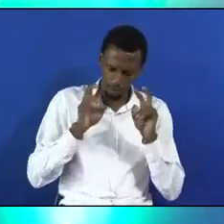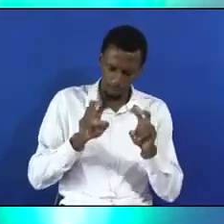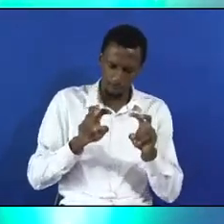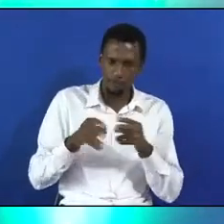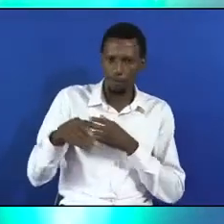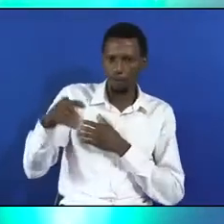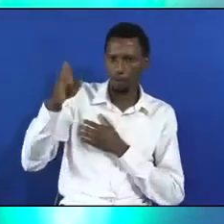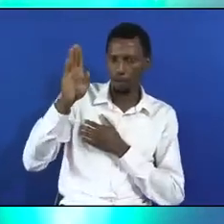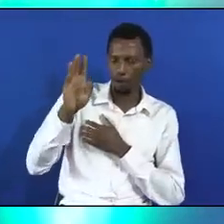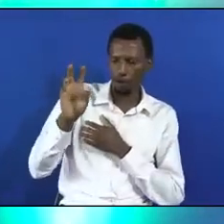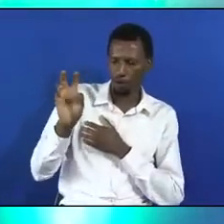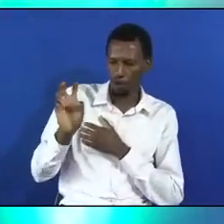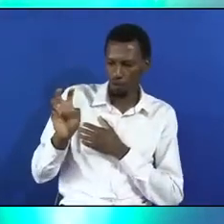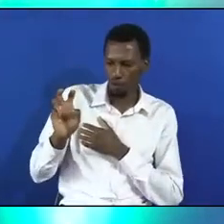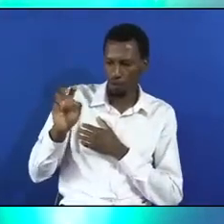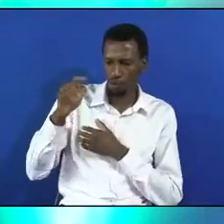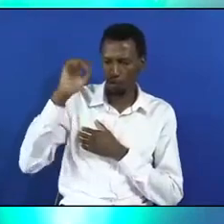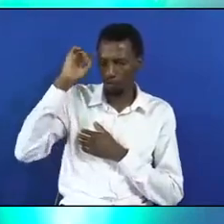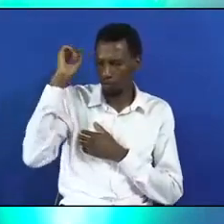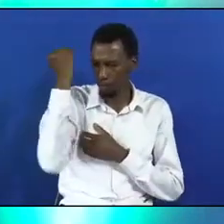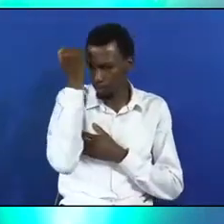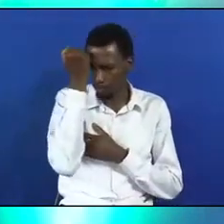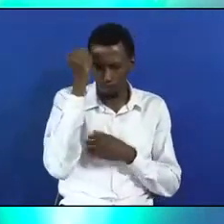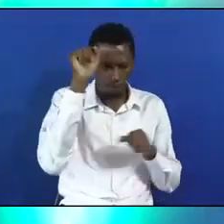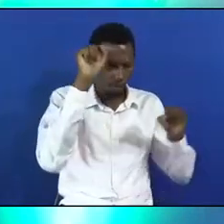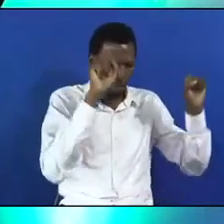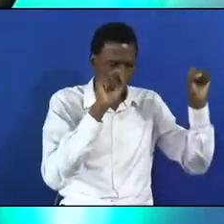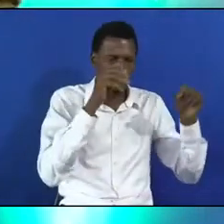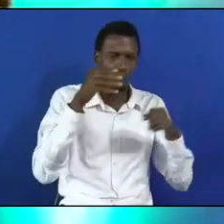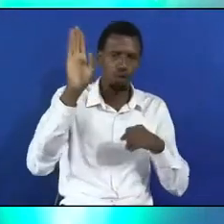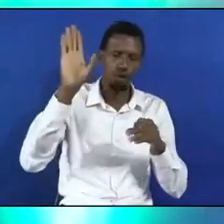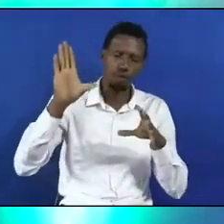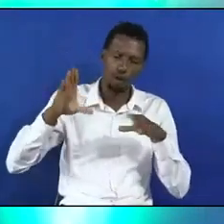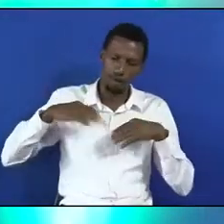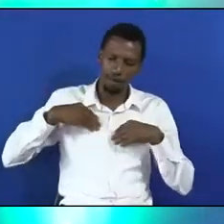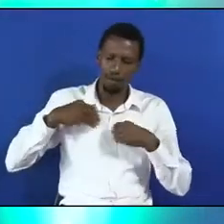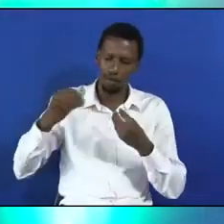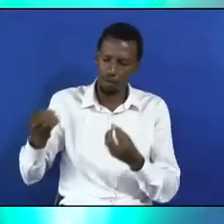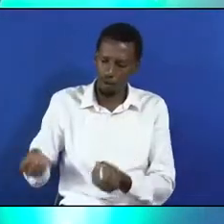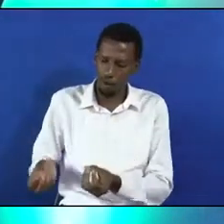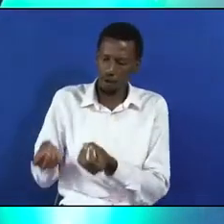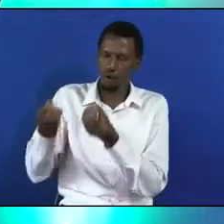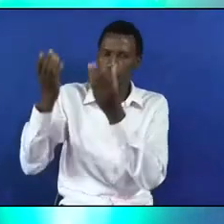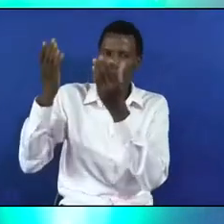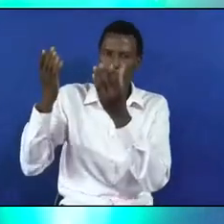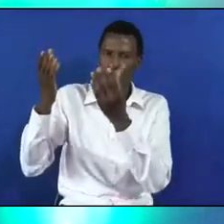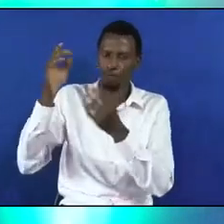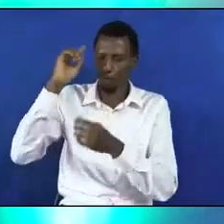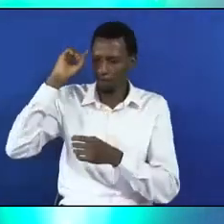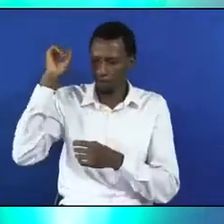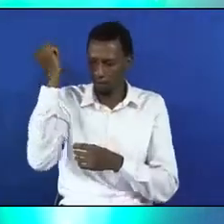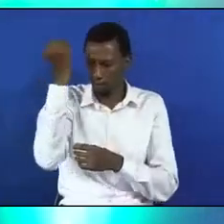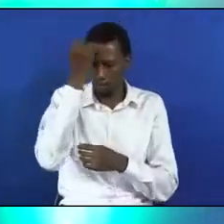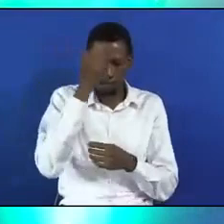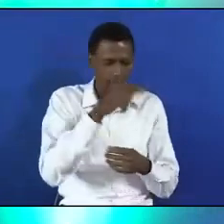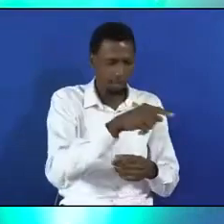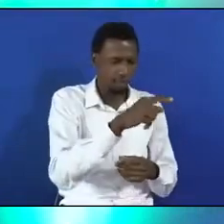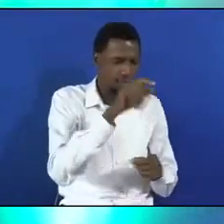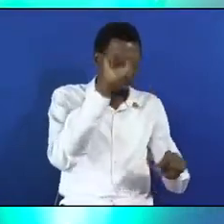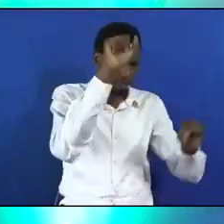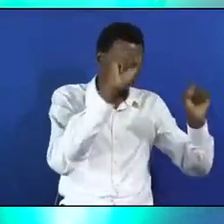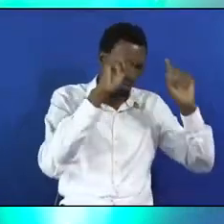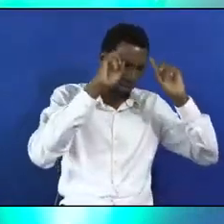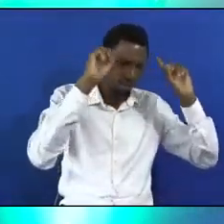Abel and looked at Cain, he accepted the offering of Abel and rejected the offering of Cain,